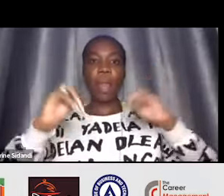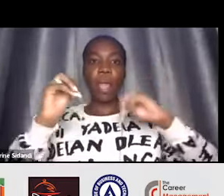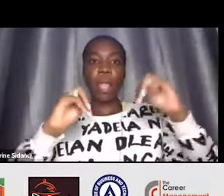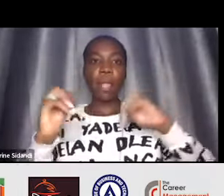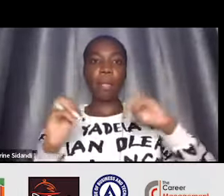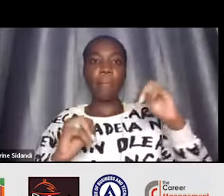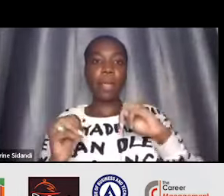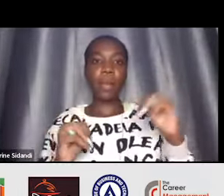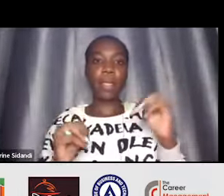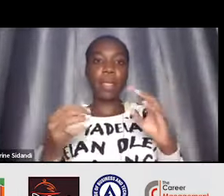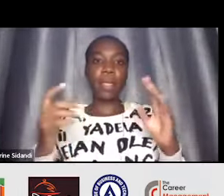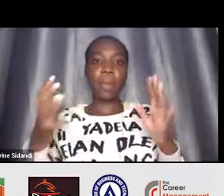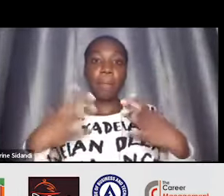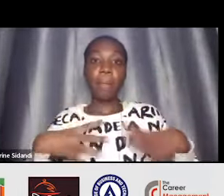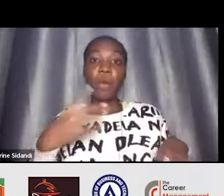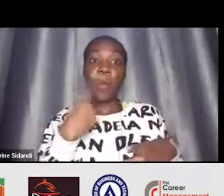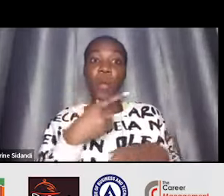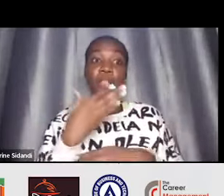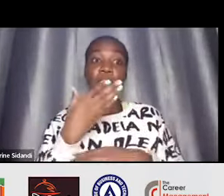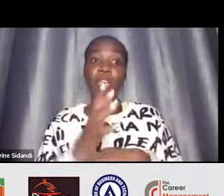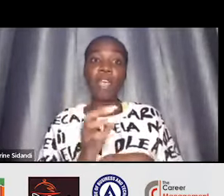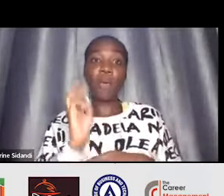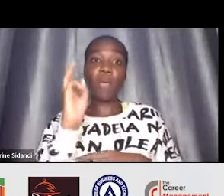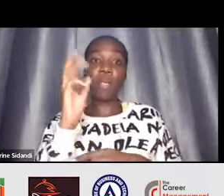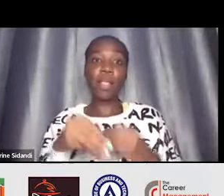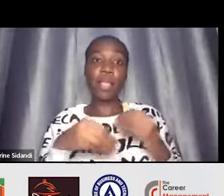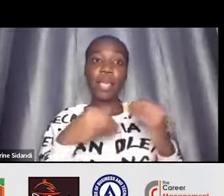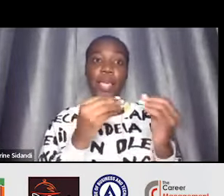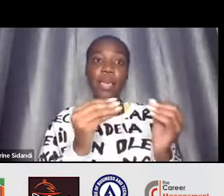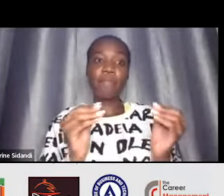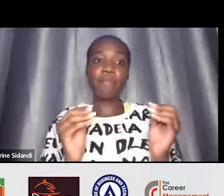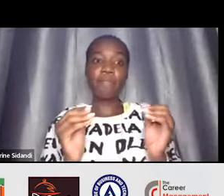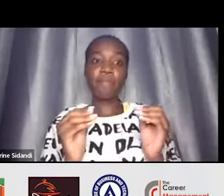who will be there, then we will give them.